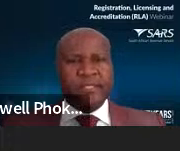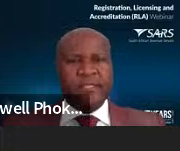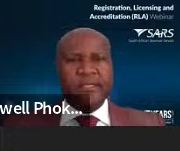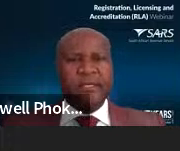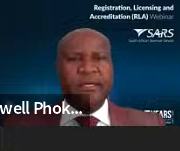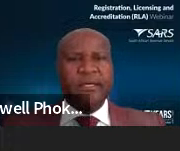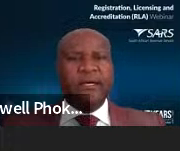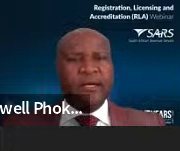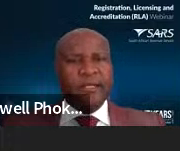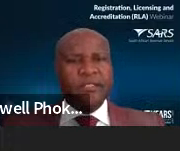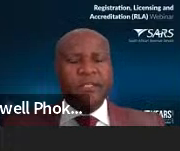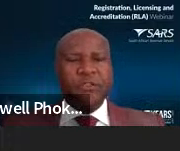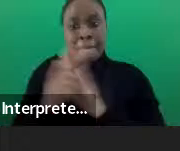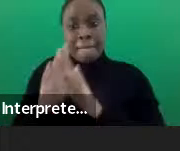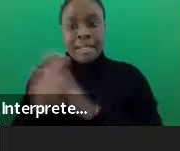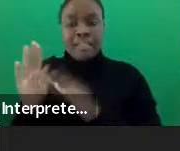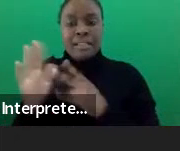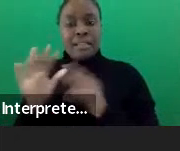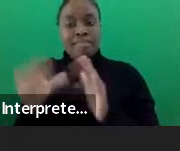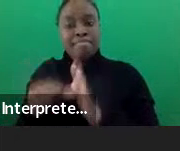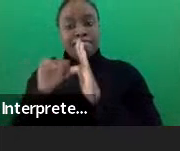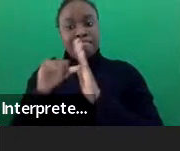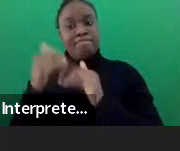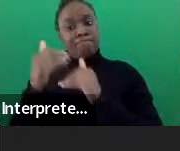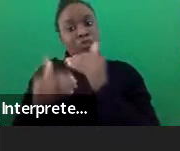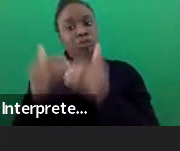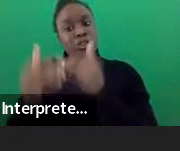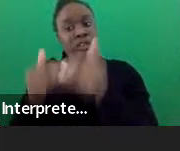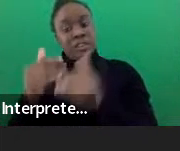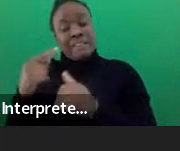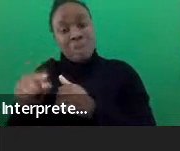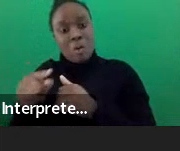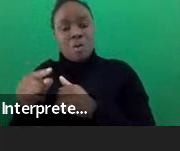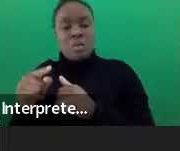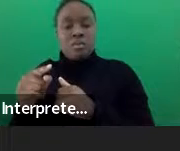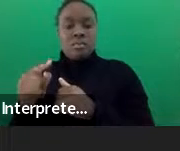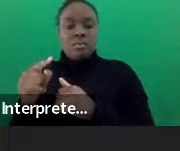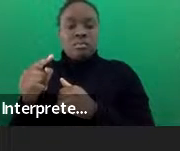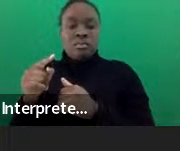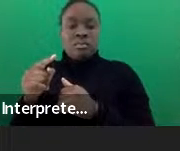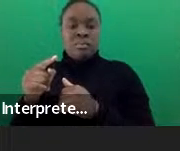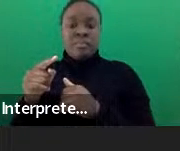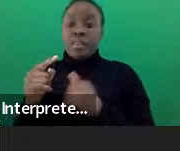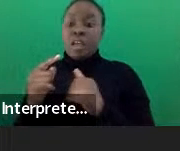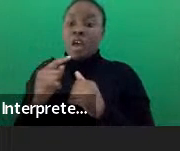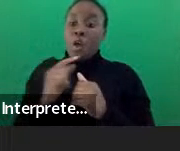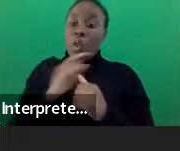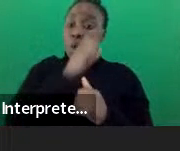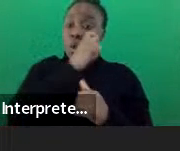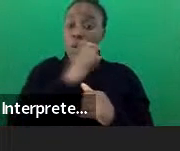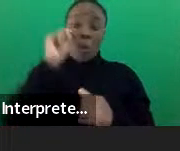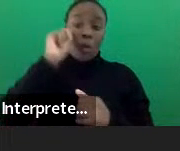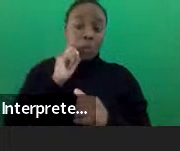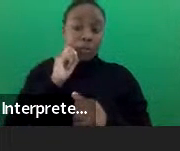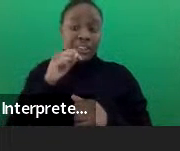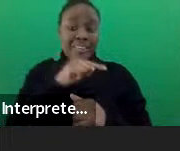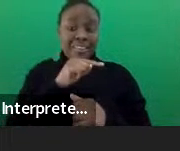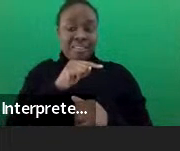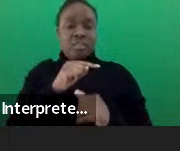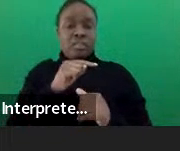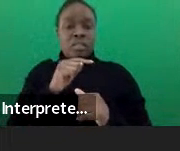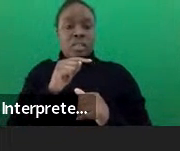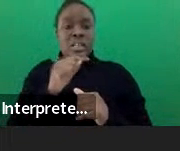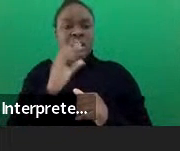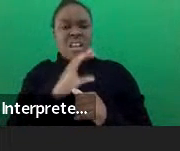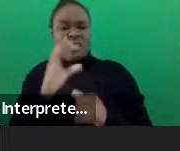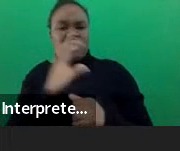key processes relating to the onboarding of our existing customs client. In terms of